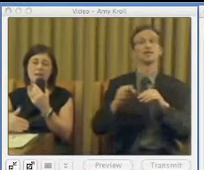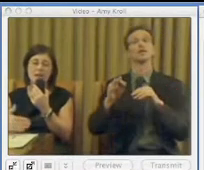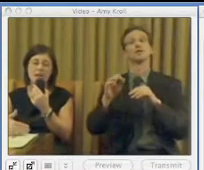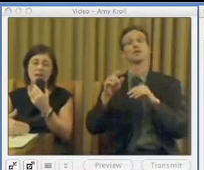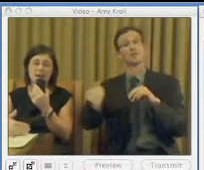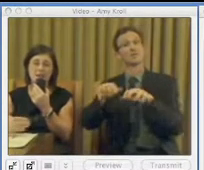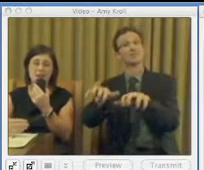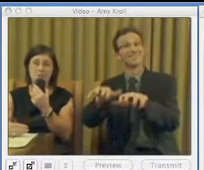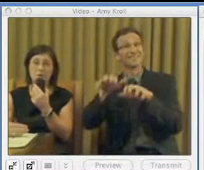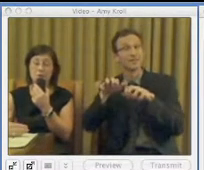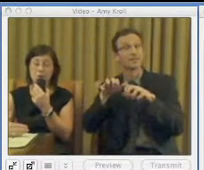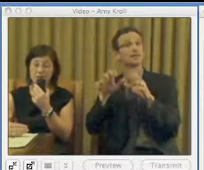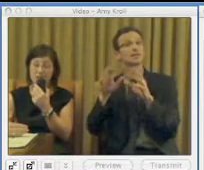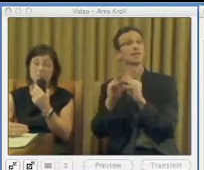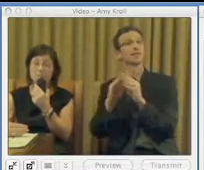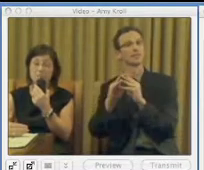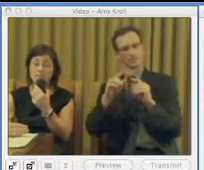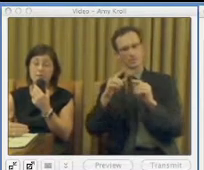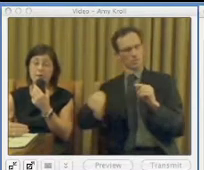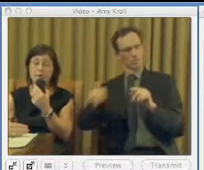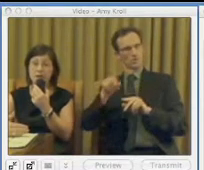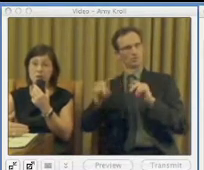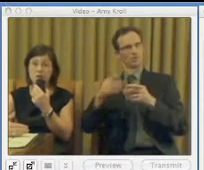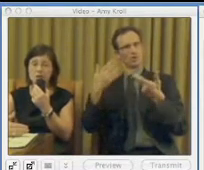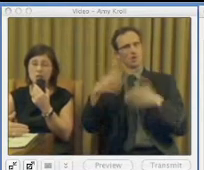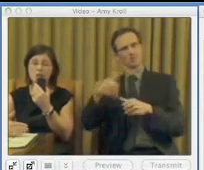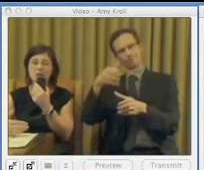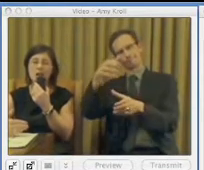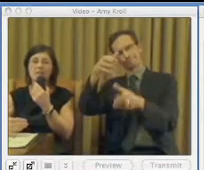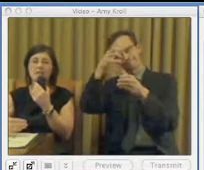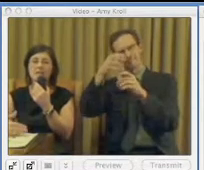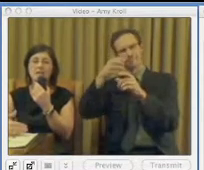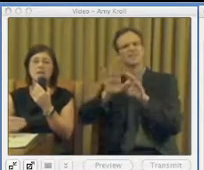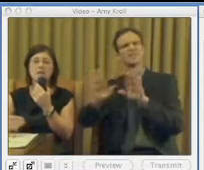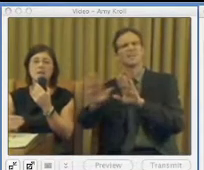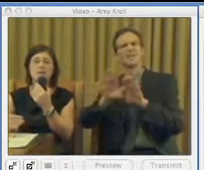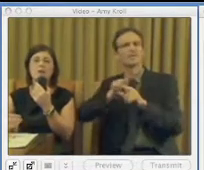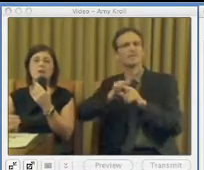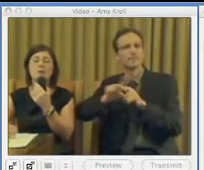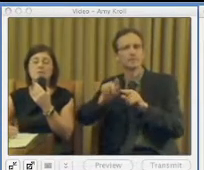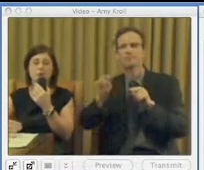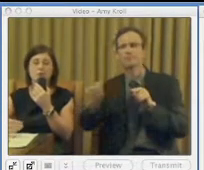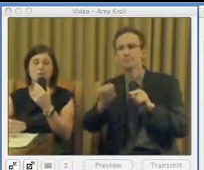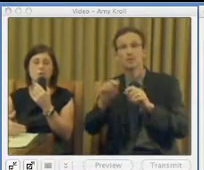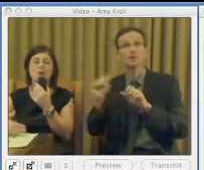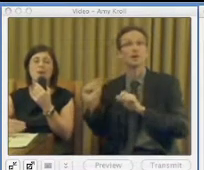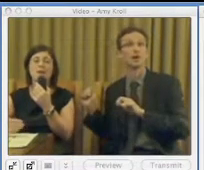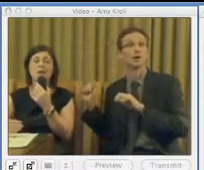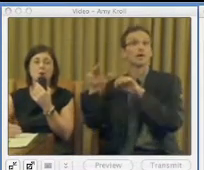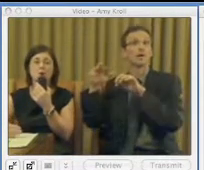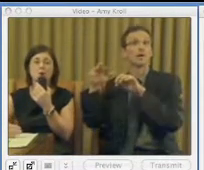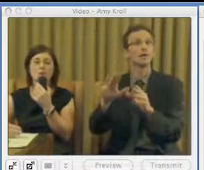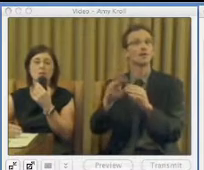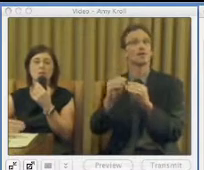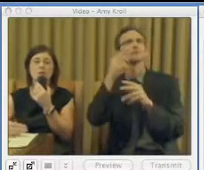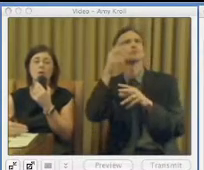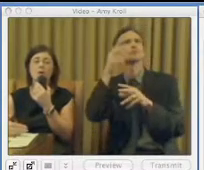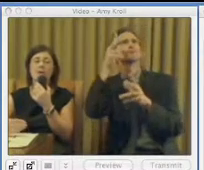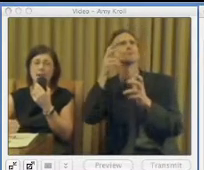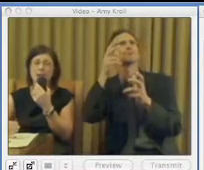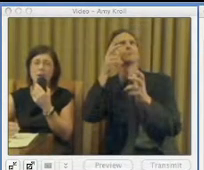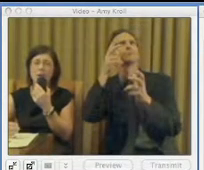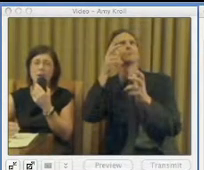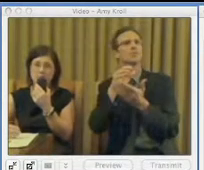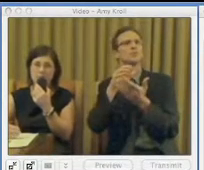seeking information, but they're there as experts already in their field, and they're seeking new information. What can